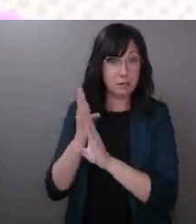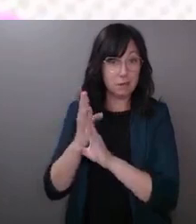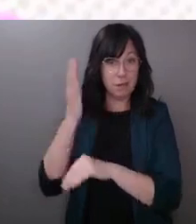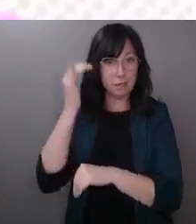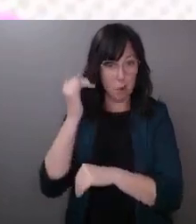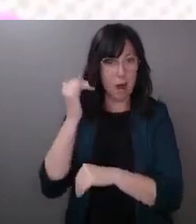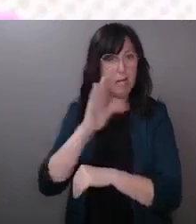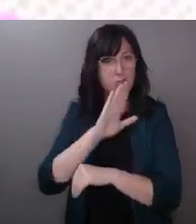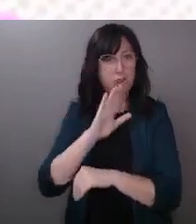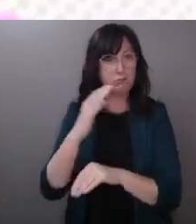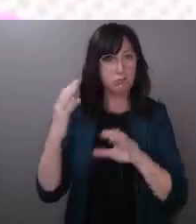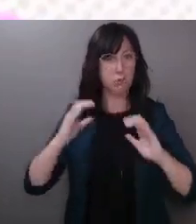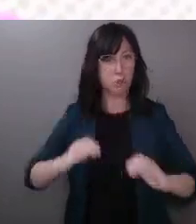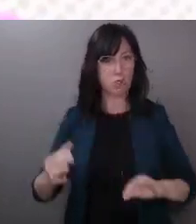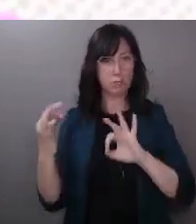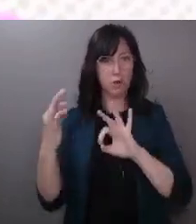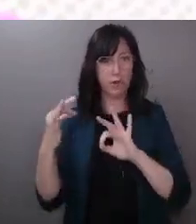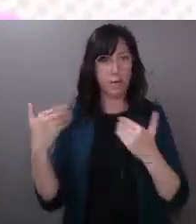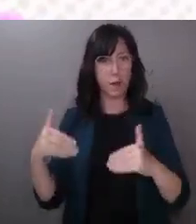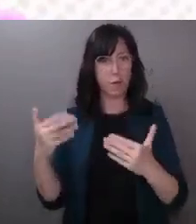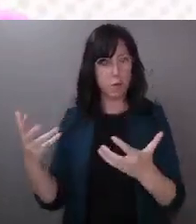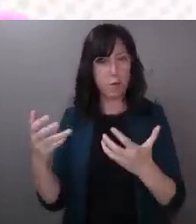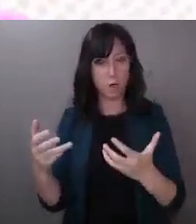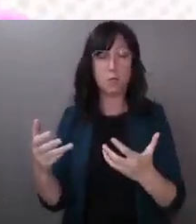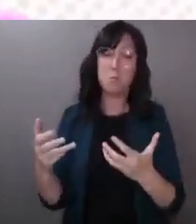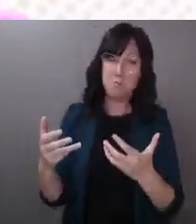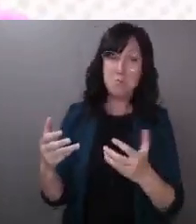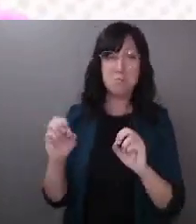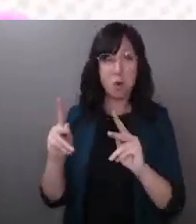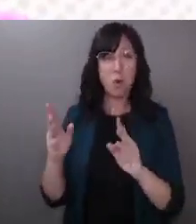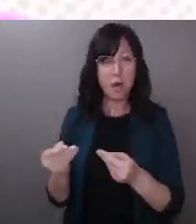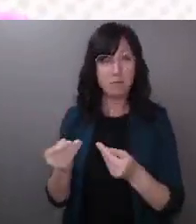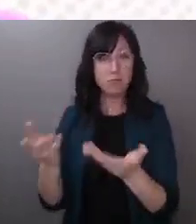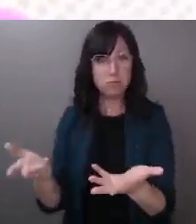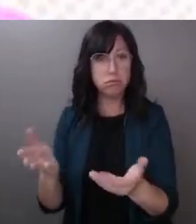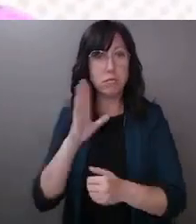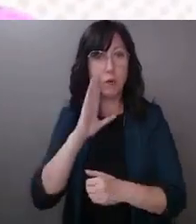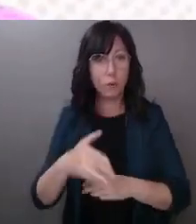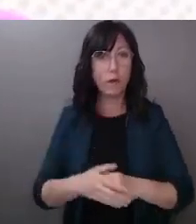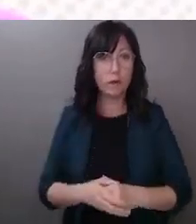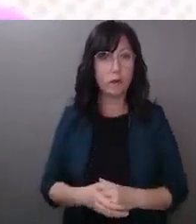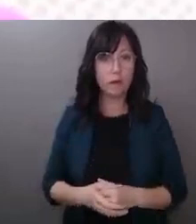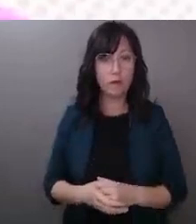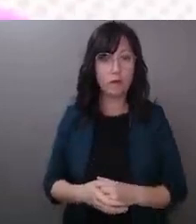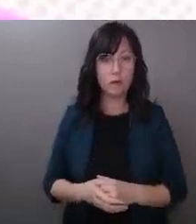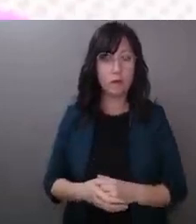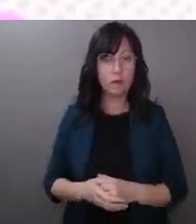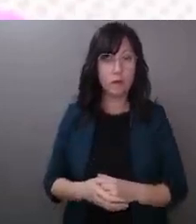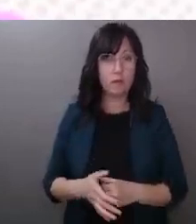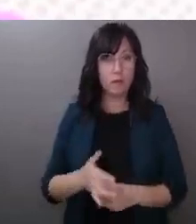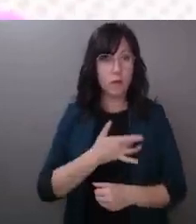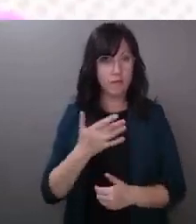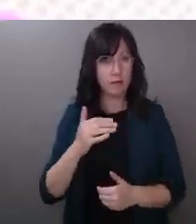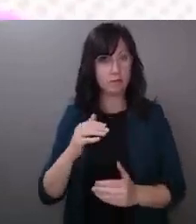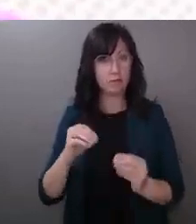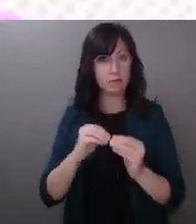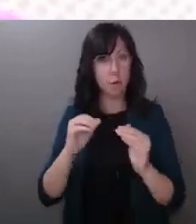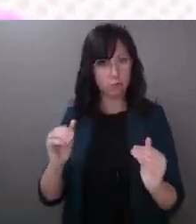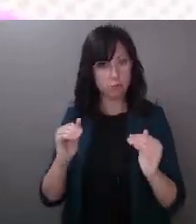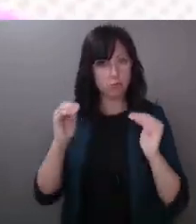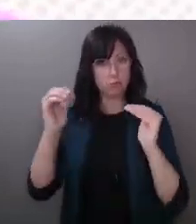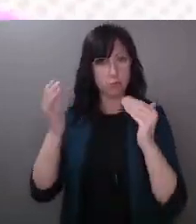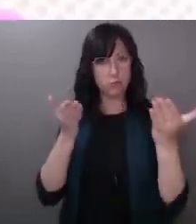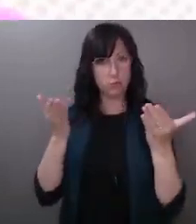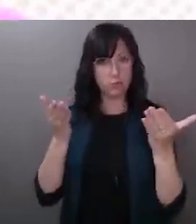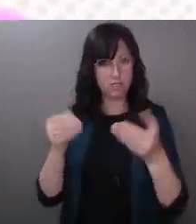it's a good thing to at least bring that, and that will be very, very another kind of good service that we can provide for